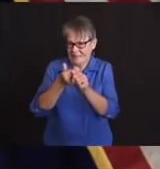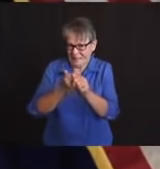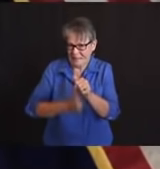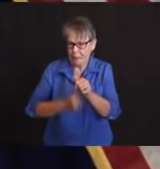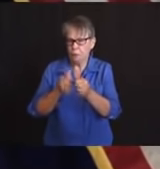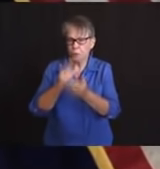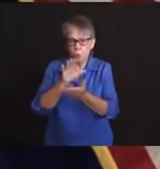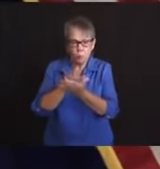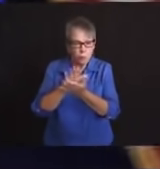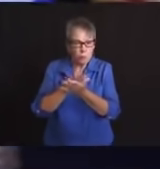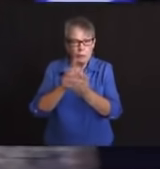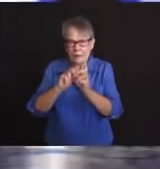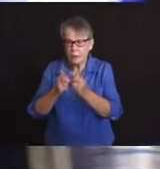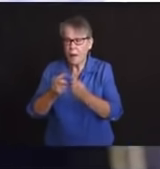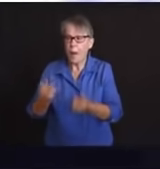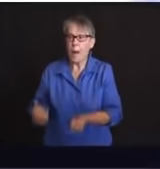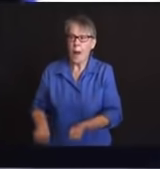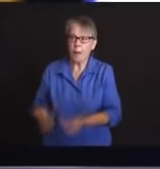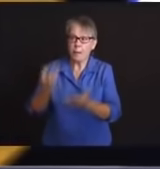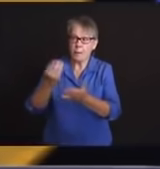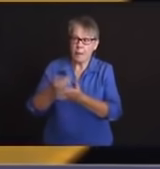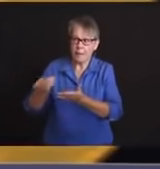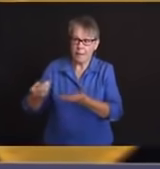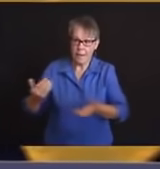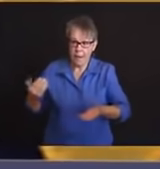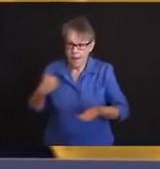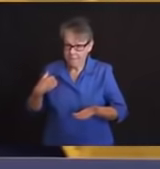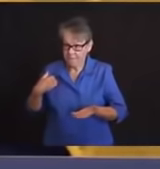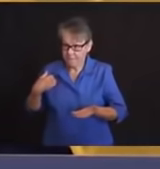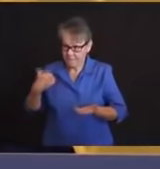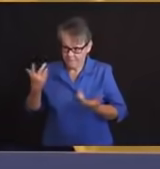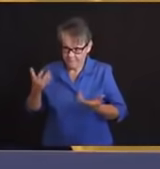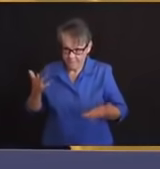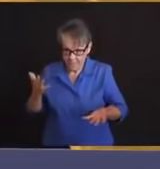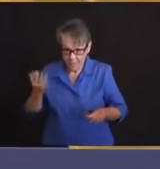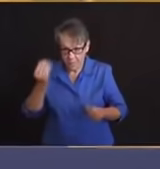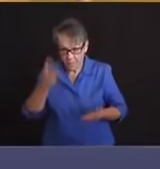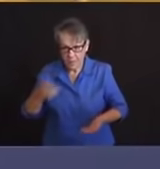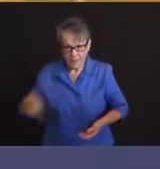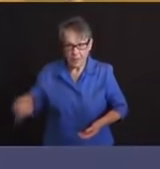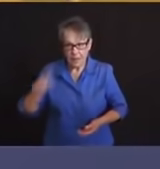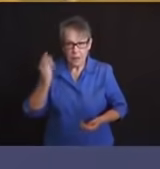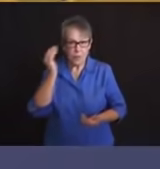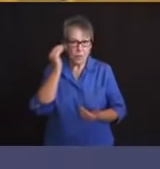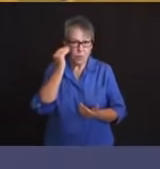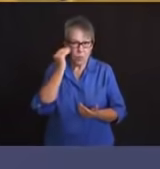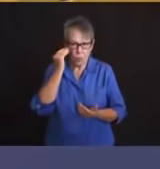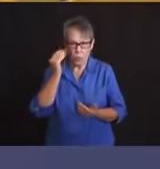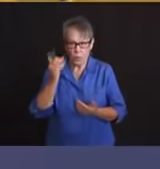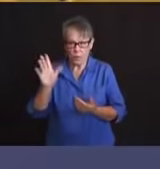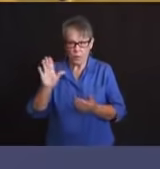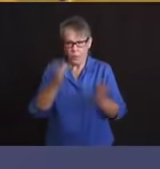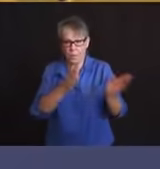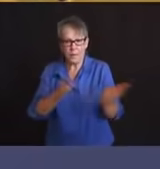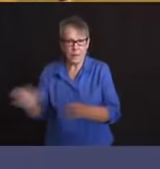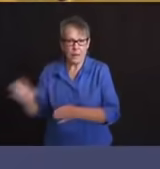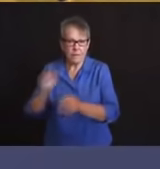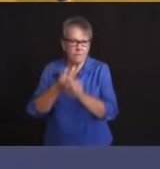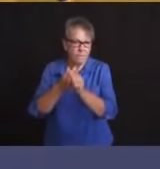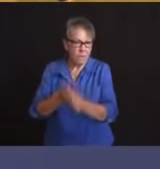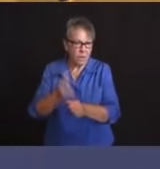we can come back to you with how much we'll put out the door. Judy, what happens if you, in the scenarios that Alex has gone